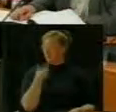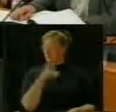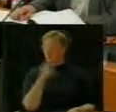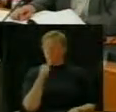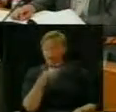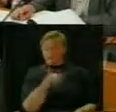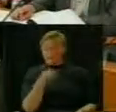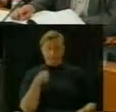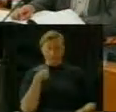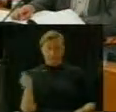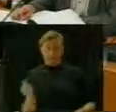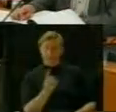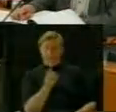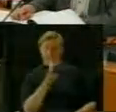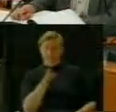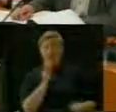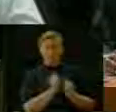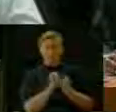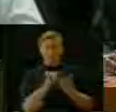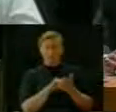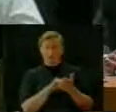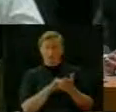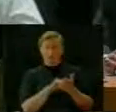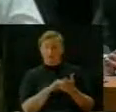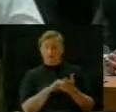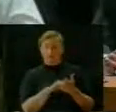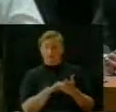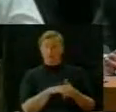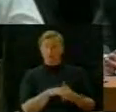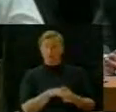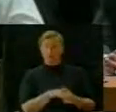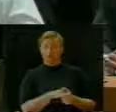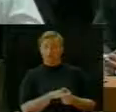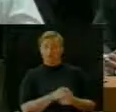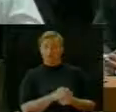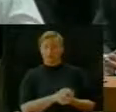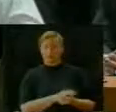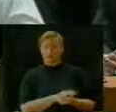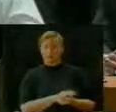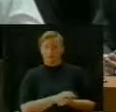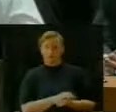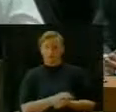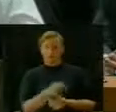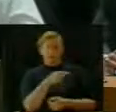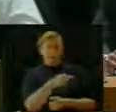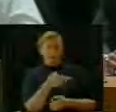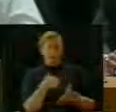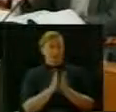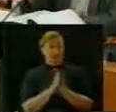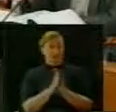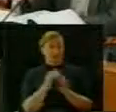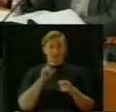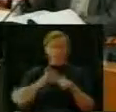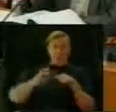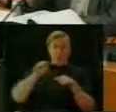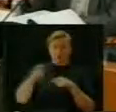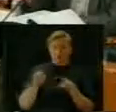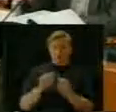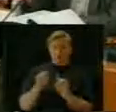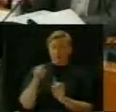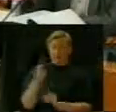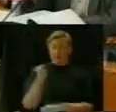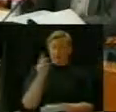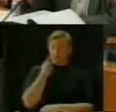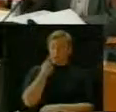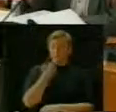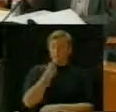and speak to this. How did she decide to come up and speak to this? Because she called me and asked if it would be appropriate for her to come and speak, and I told her sure.